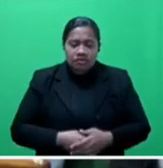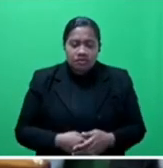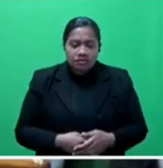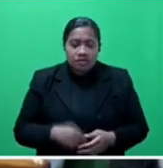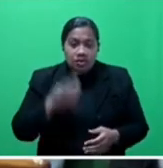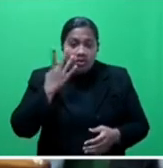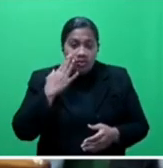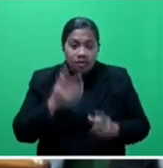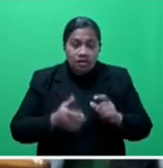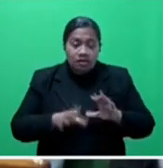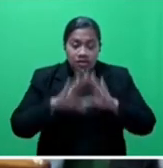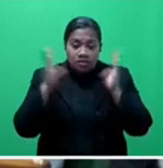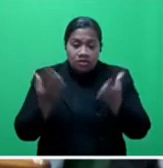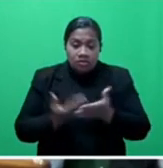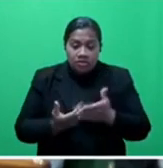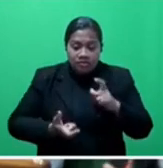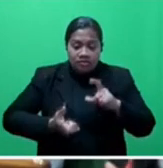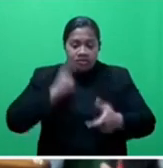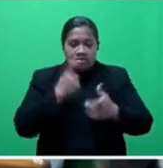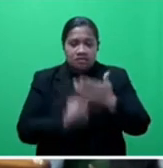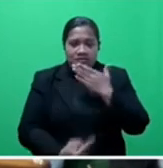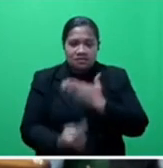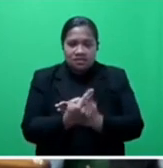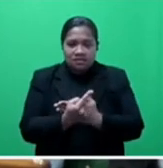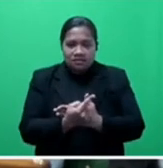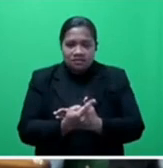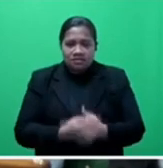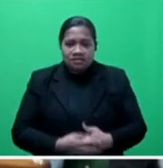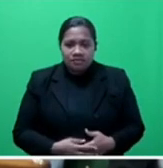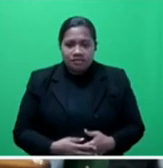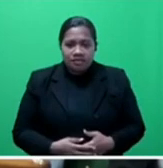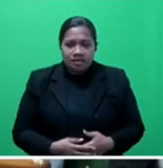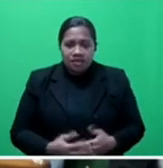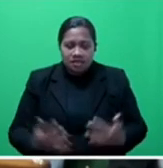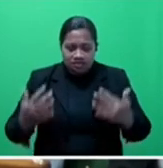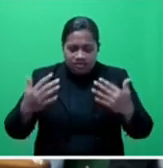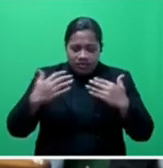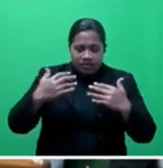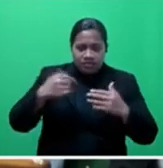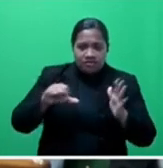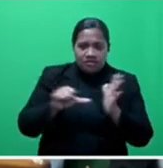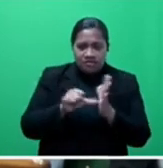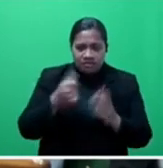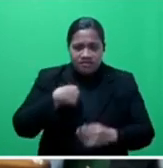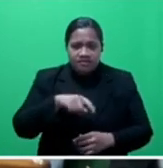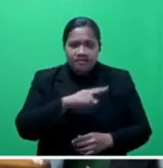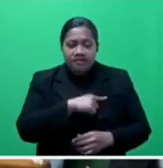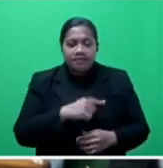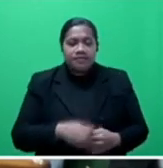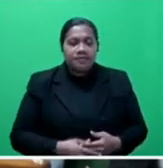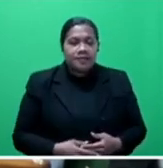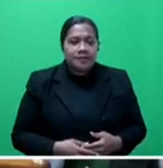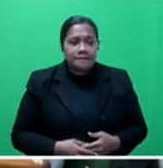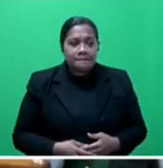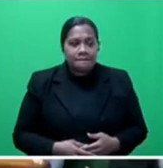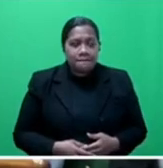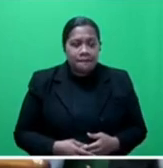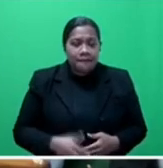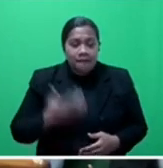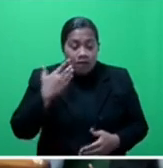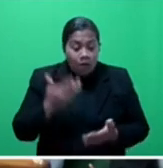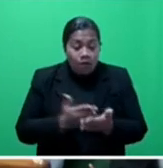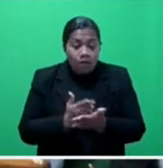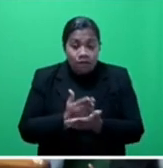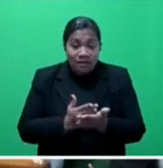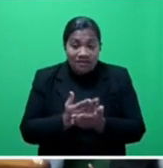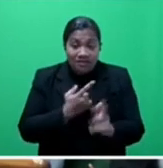unpredictable come down hard on us. Mr. Speaker, for Hotbread Kitchen, we refuse to send people home as a result of shop